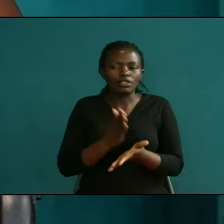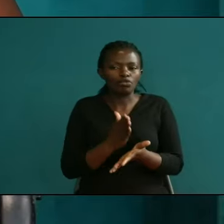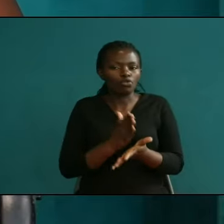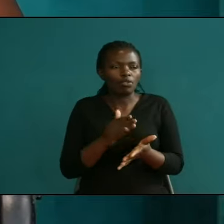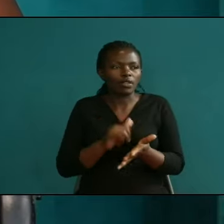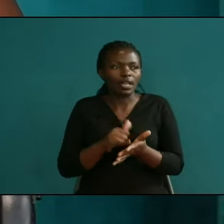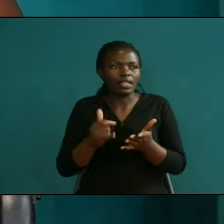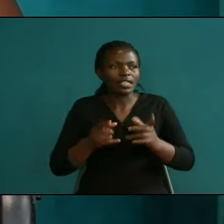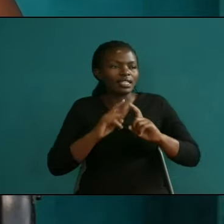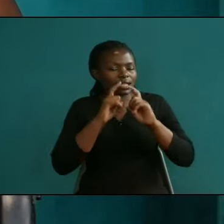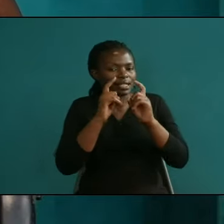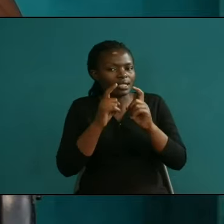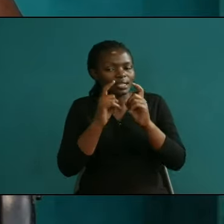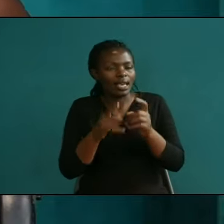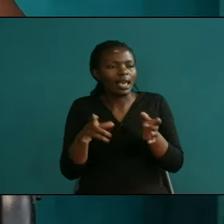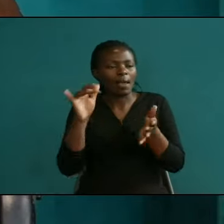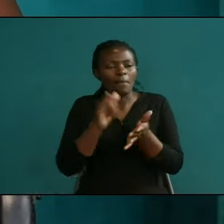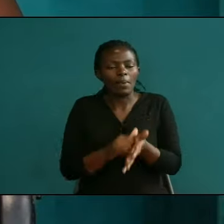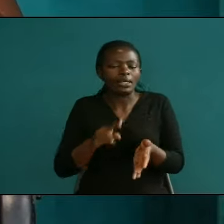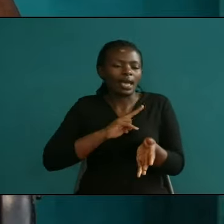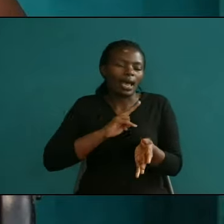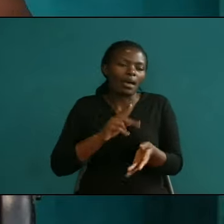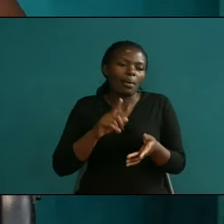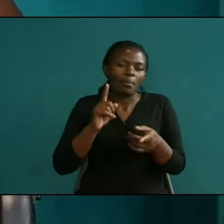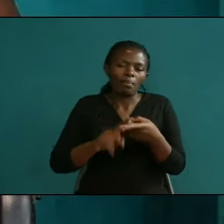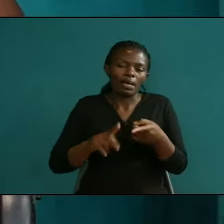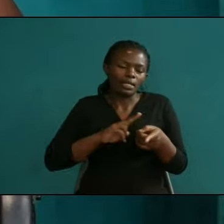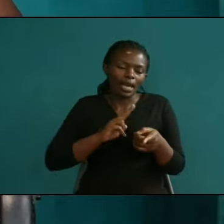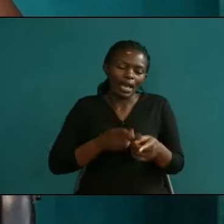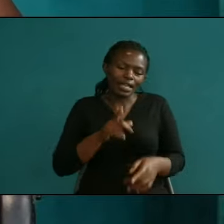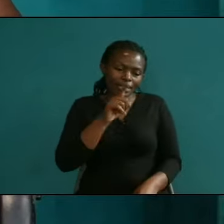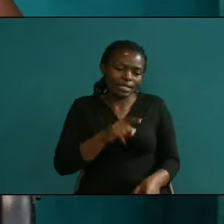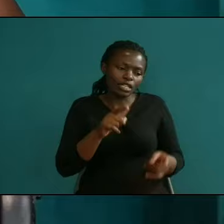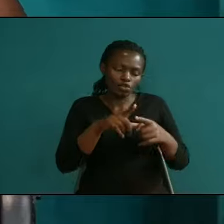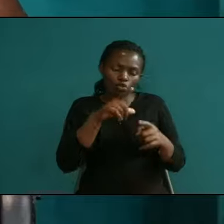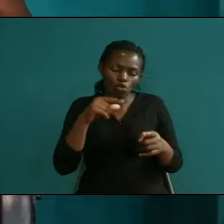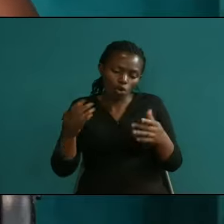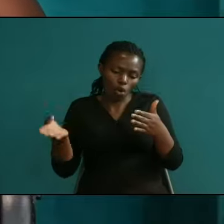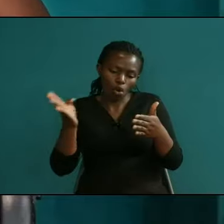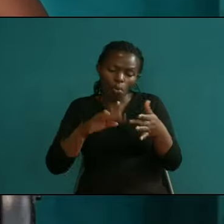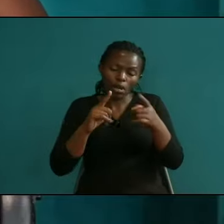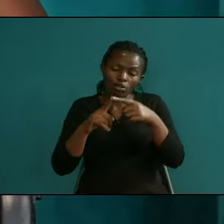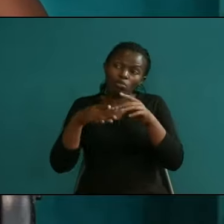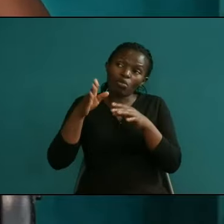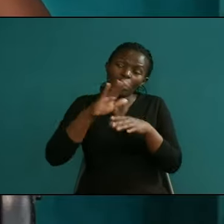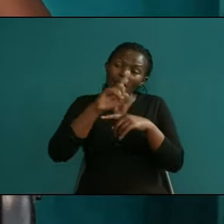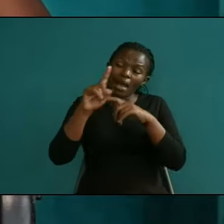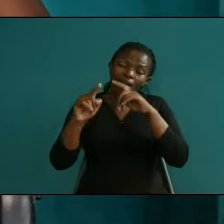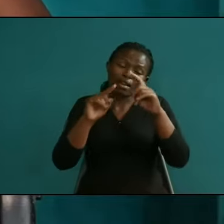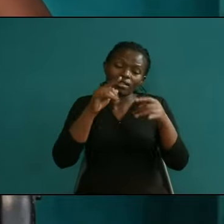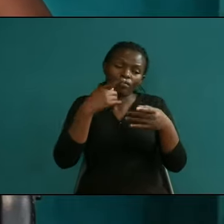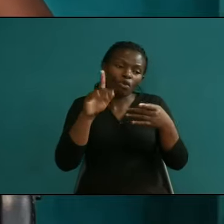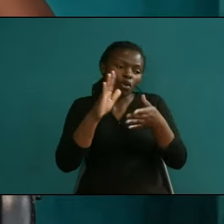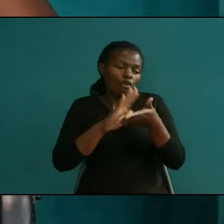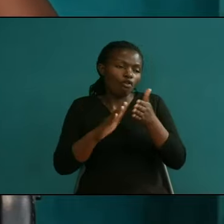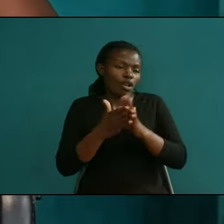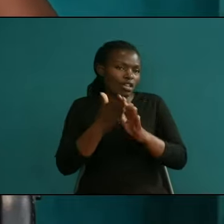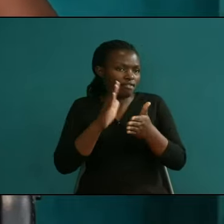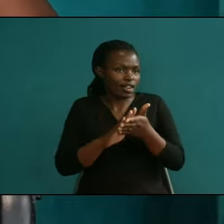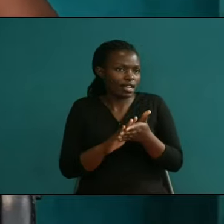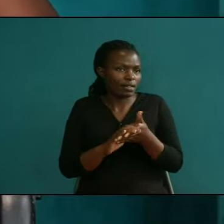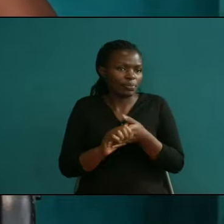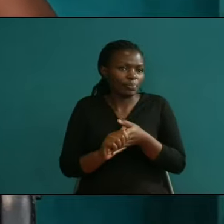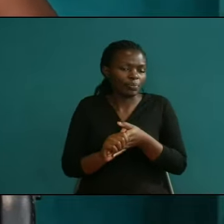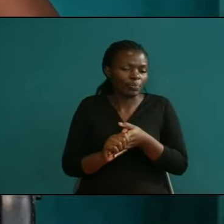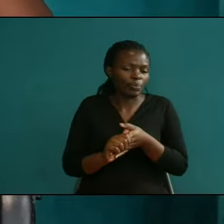we have sinned. And we are supposed to wake up and go to him and ask for forgiveness. So my question